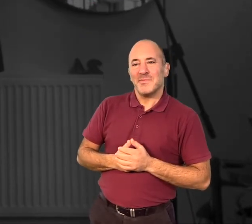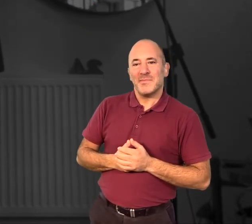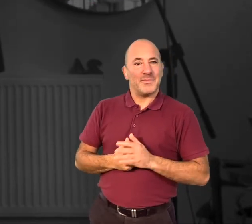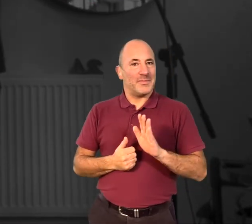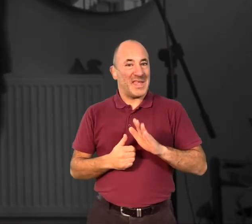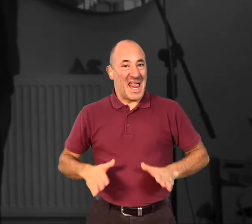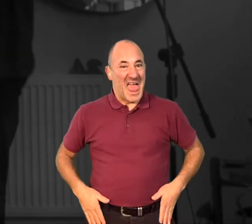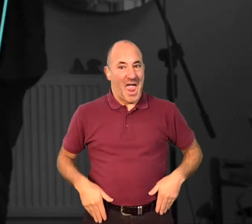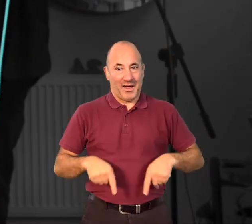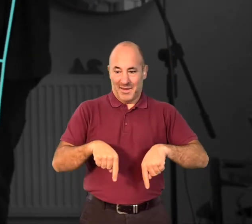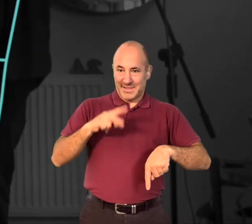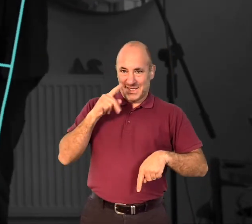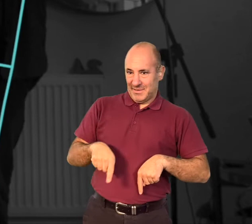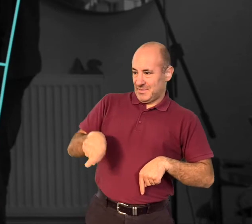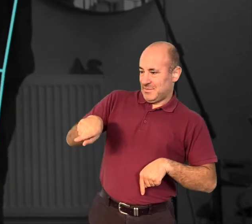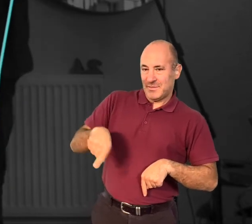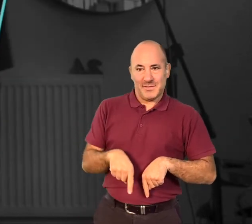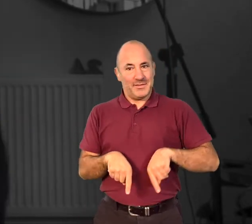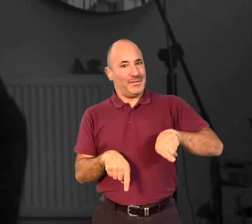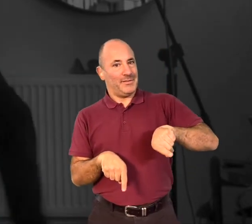And I've got my legs.